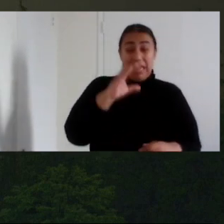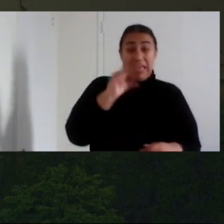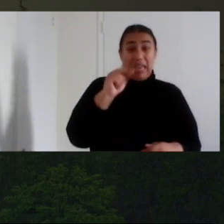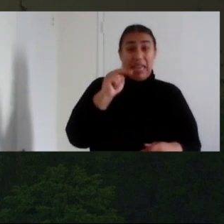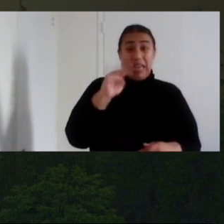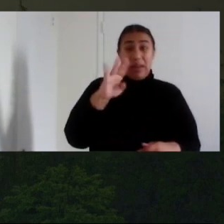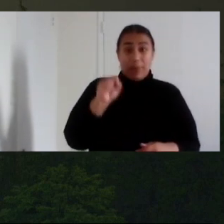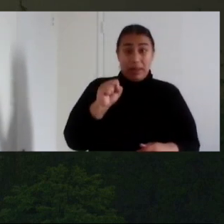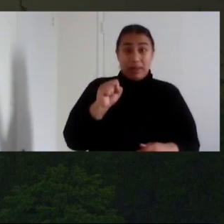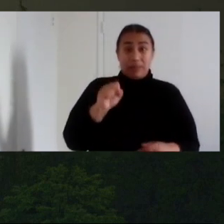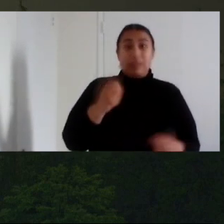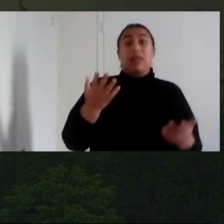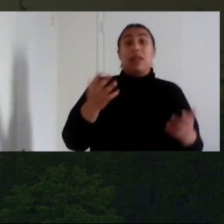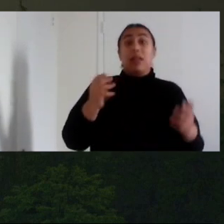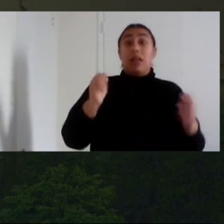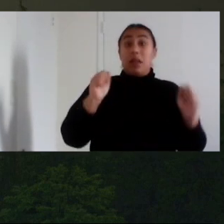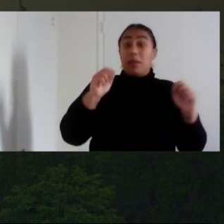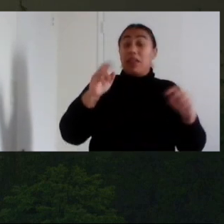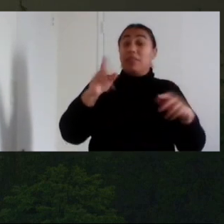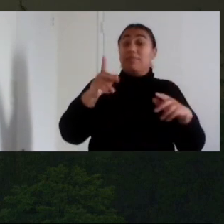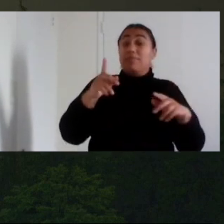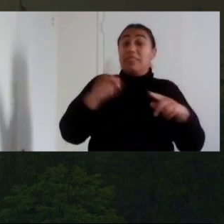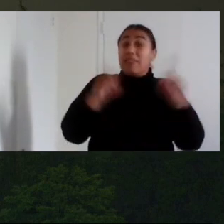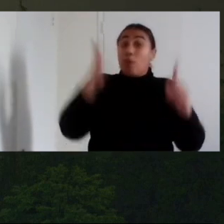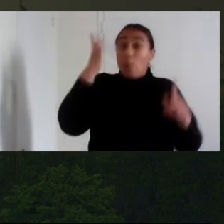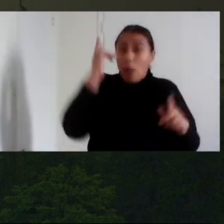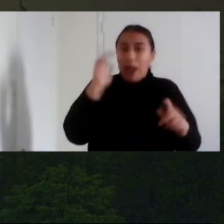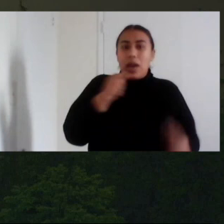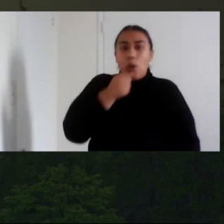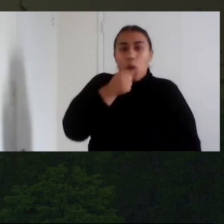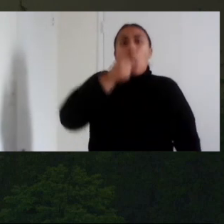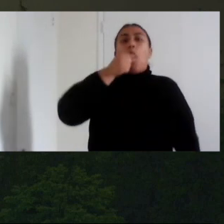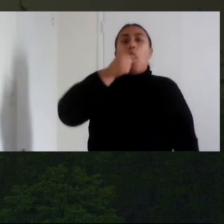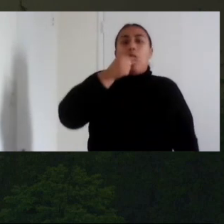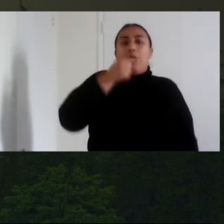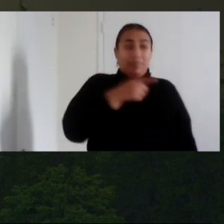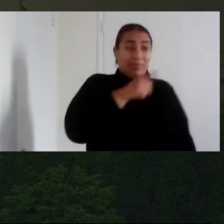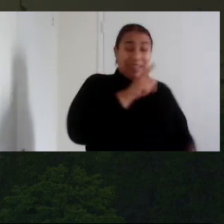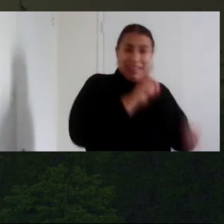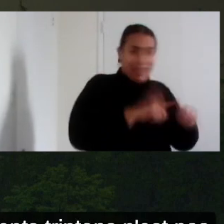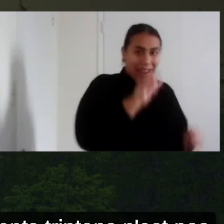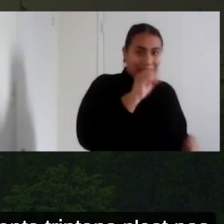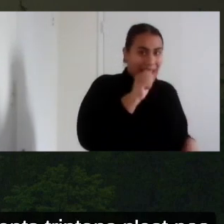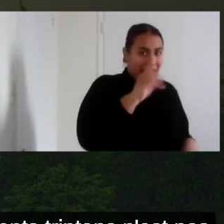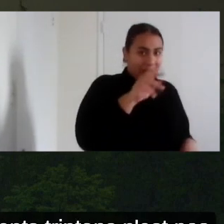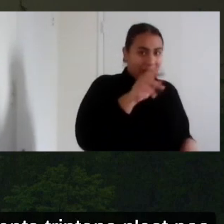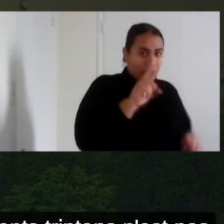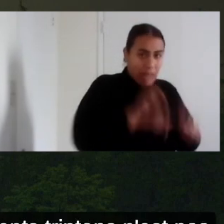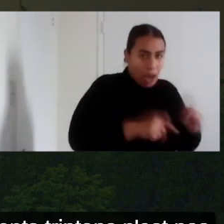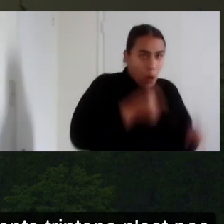fingers crossed that it will be absorbed, metabolized, and get to those receptors in time to stop that